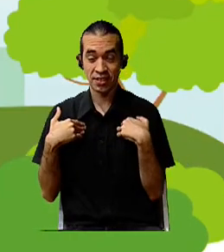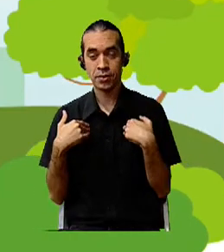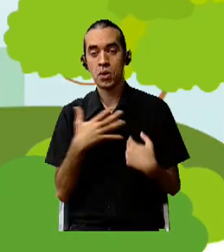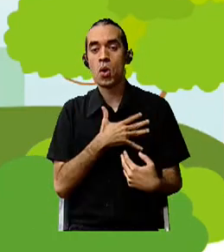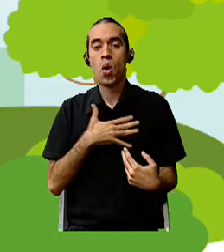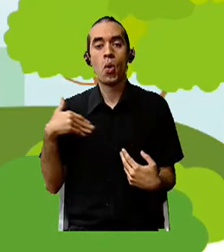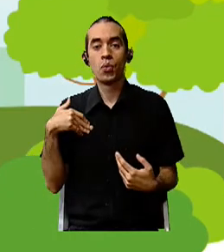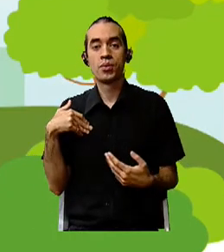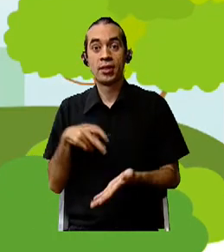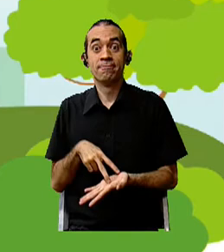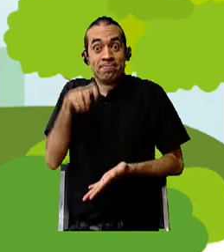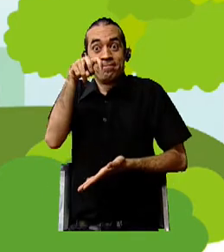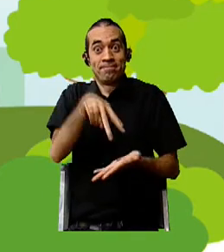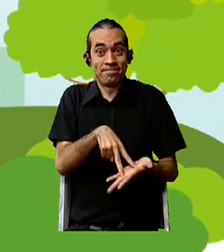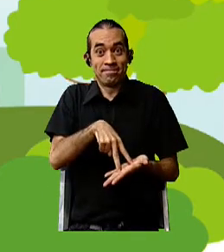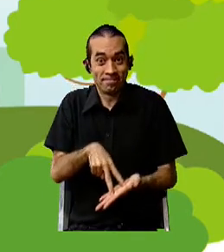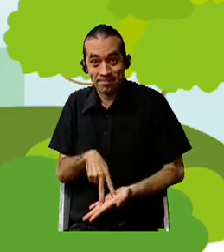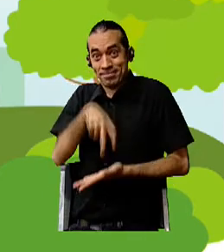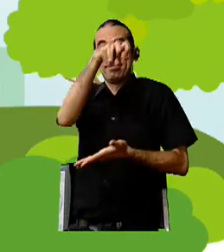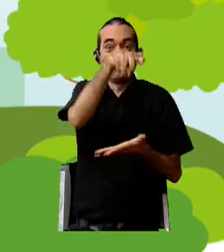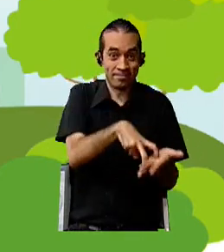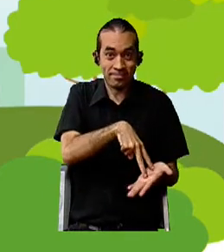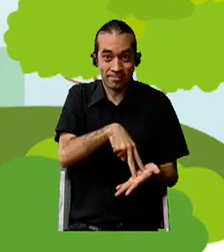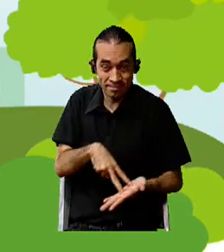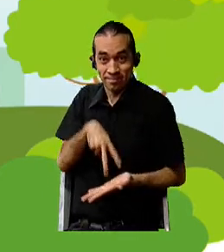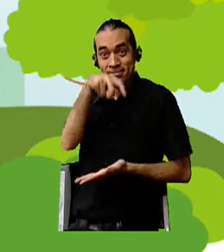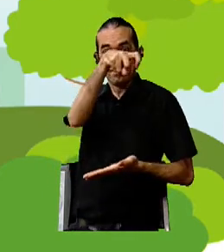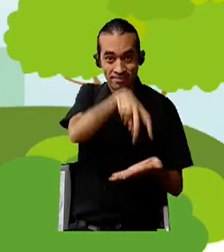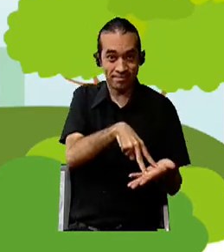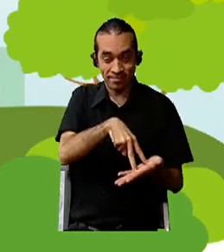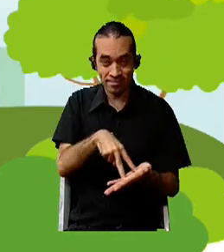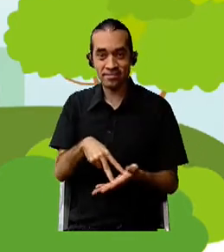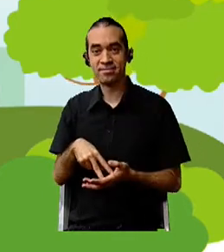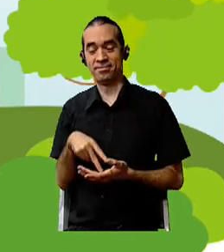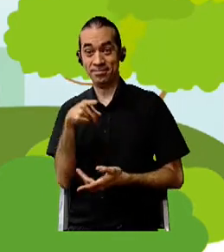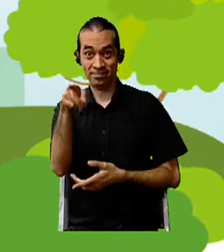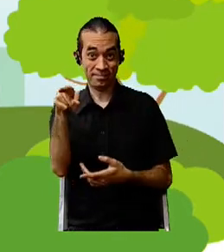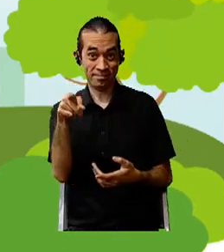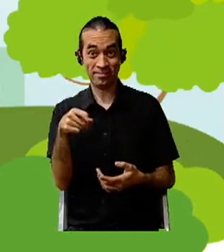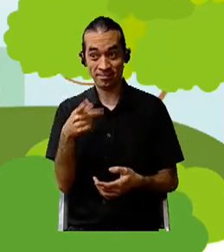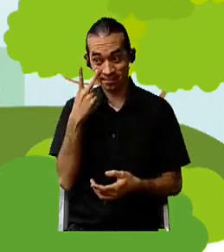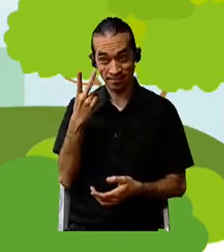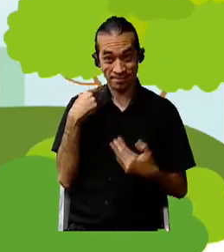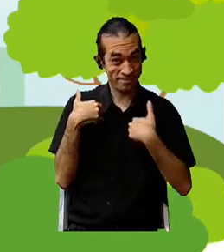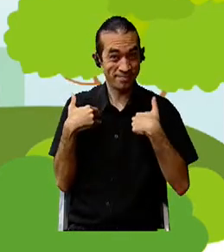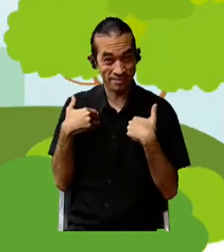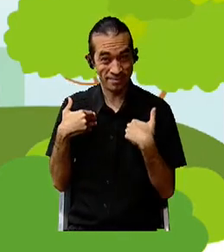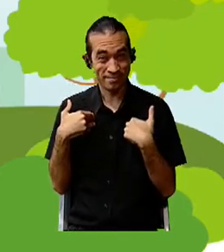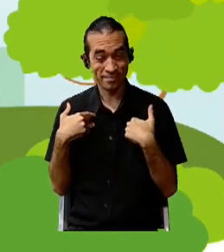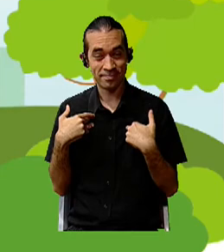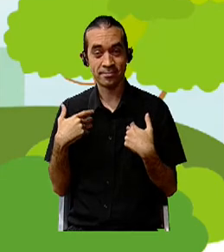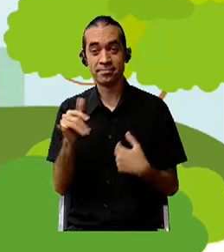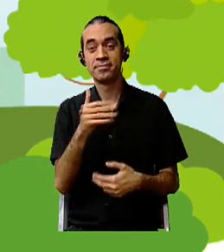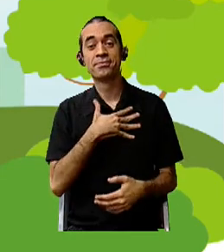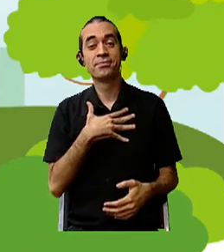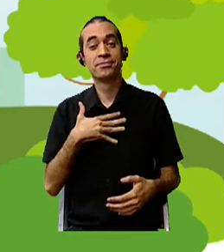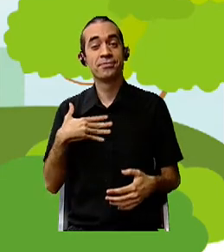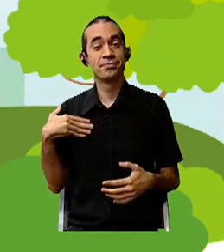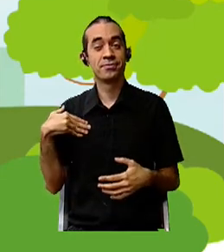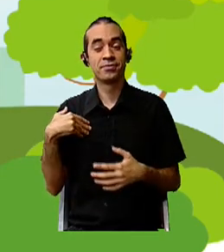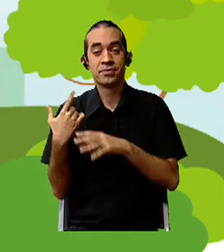likes to hop. Okay, this animal likes to hop. And this animal likes to